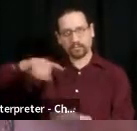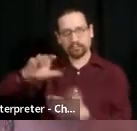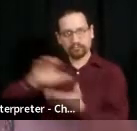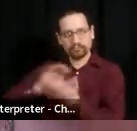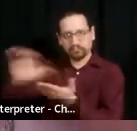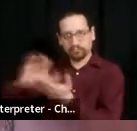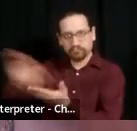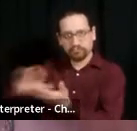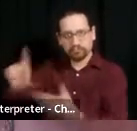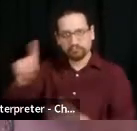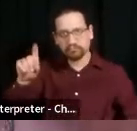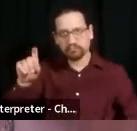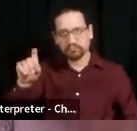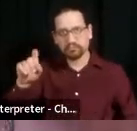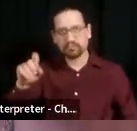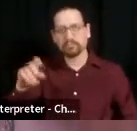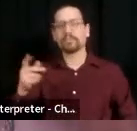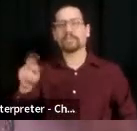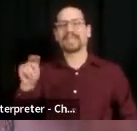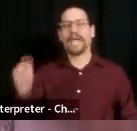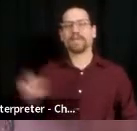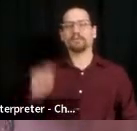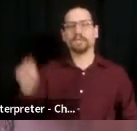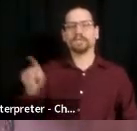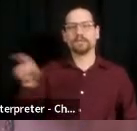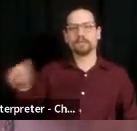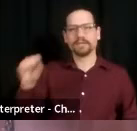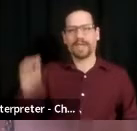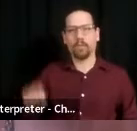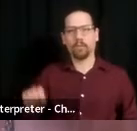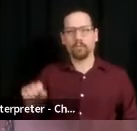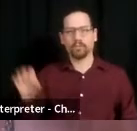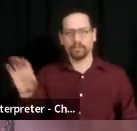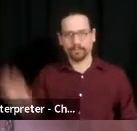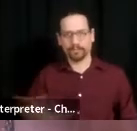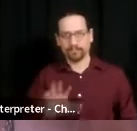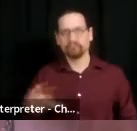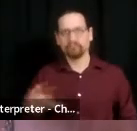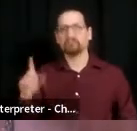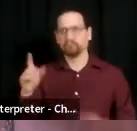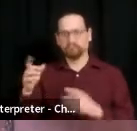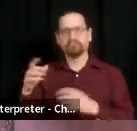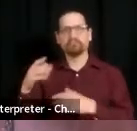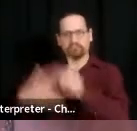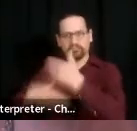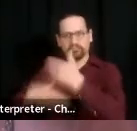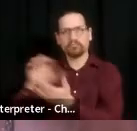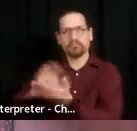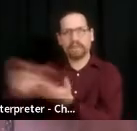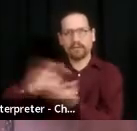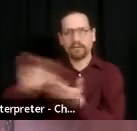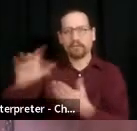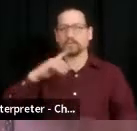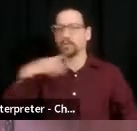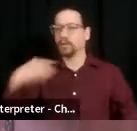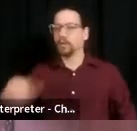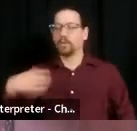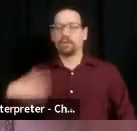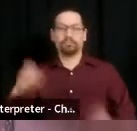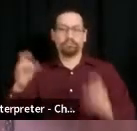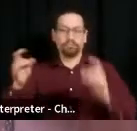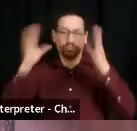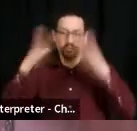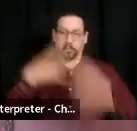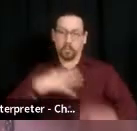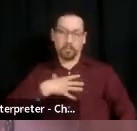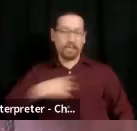portion of time today. I don't know if they're back yet, but the whiteouts were very concerning, so that's one community I